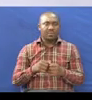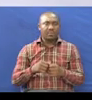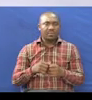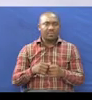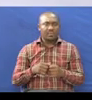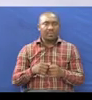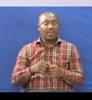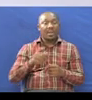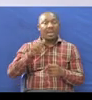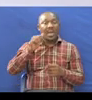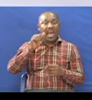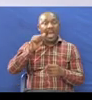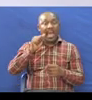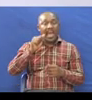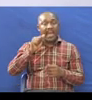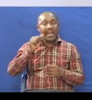meaning of feudalism?